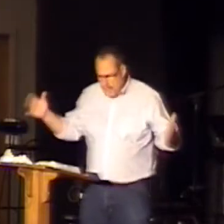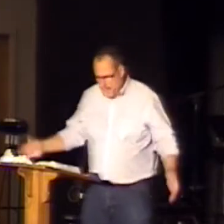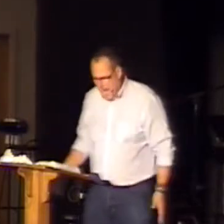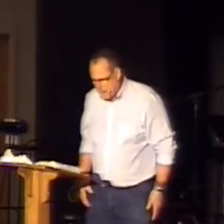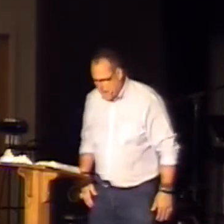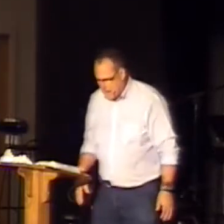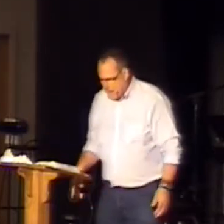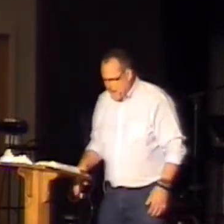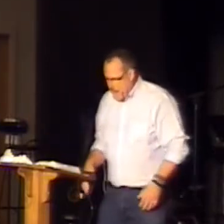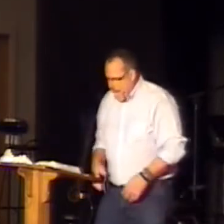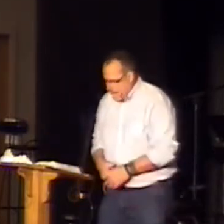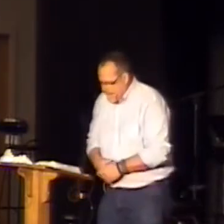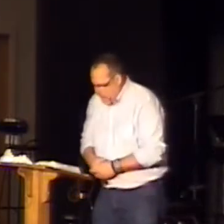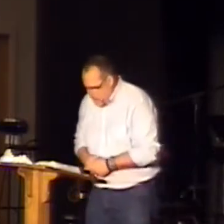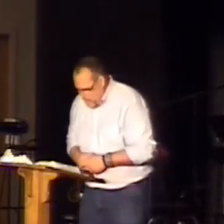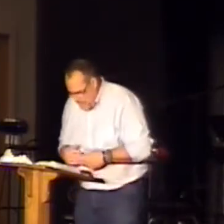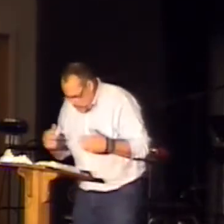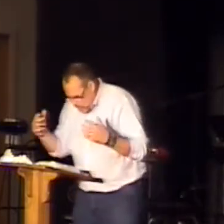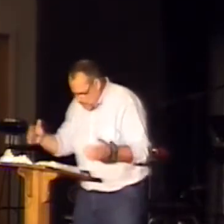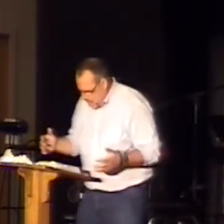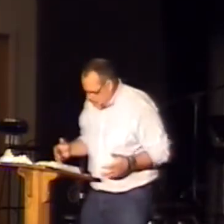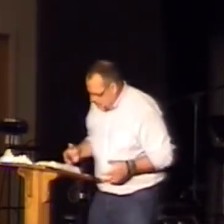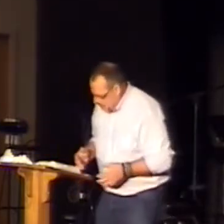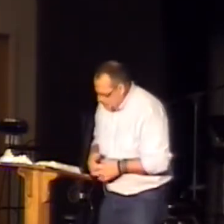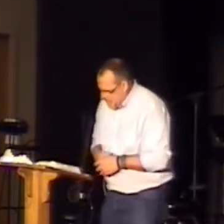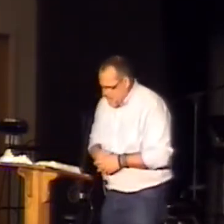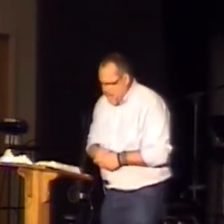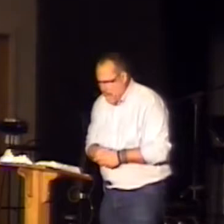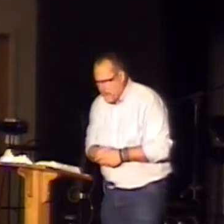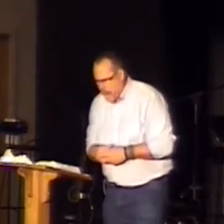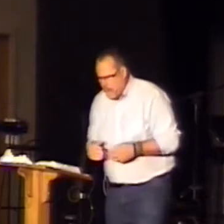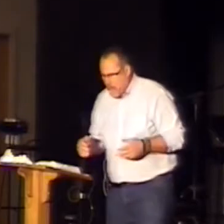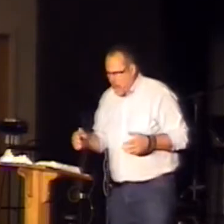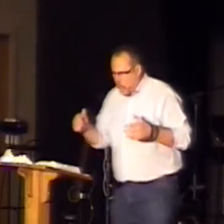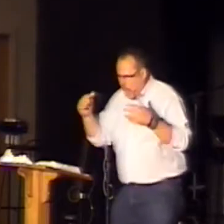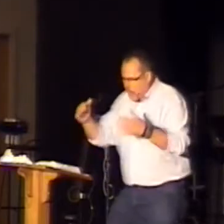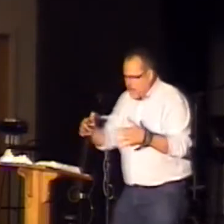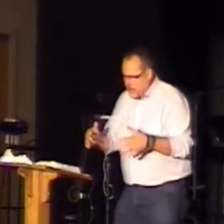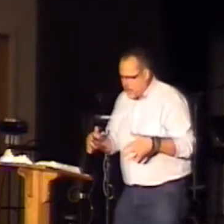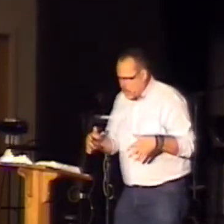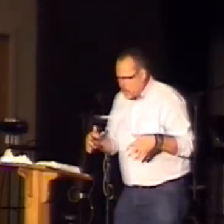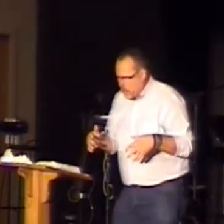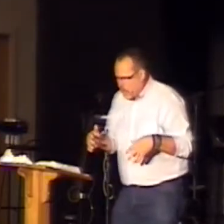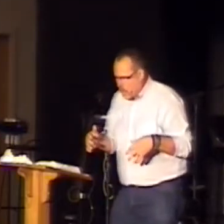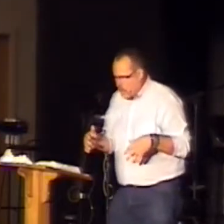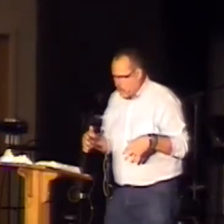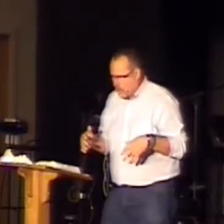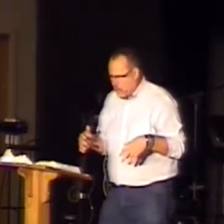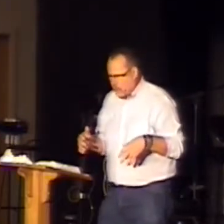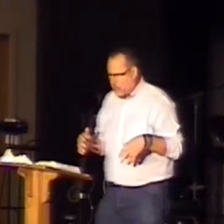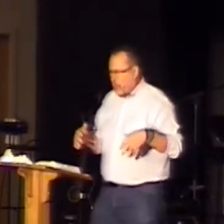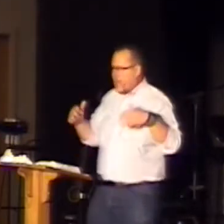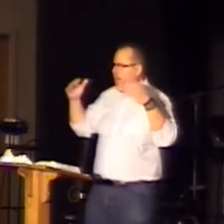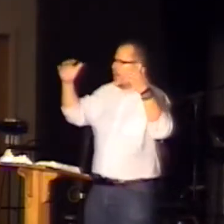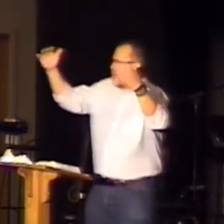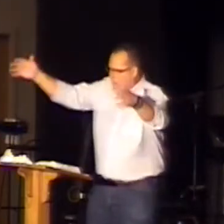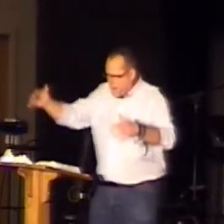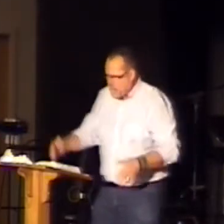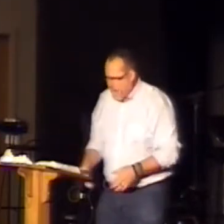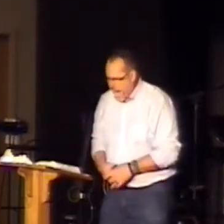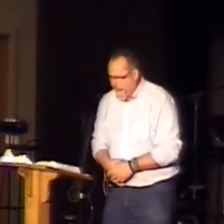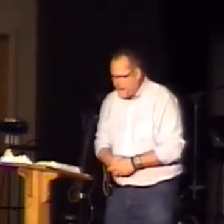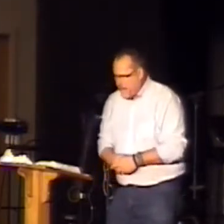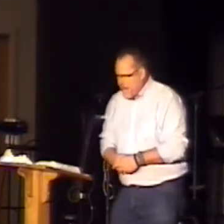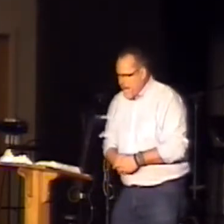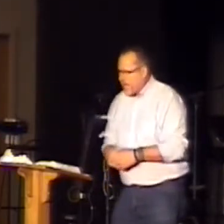make this happen. And self-esteem, real self-esteem, doesn't come from what we do or what kind of job